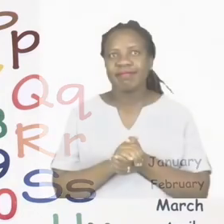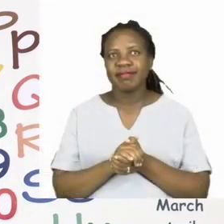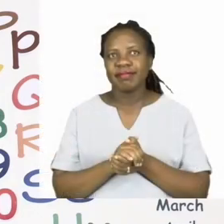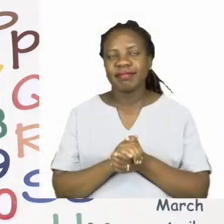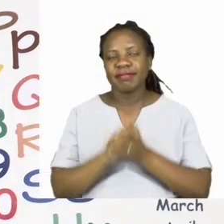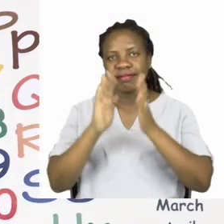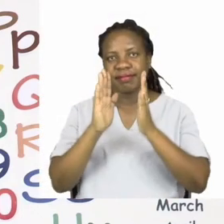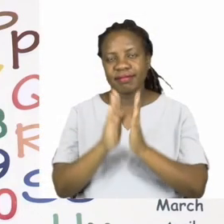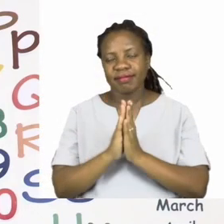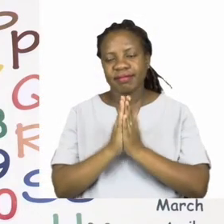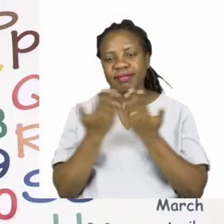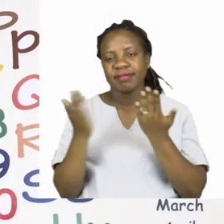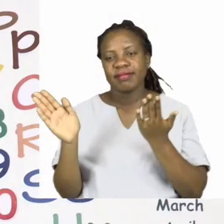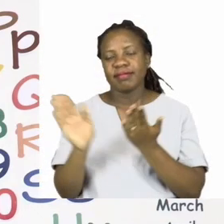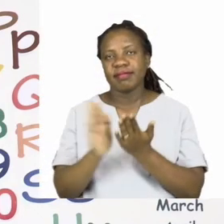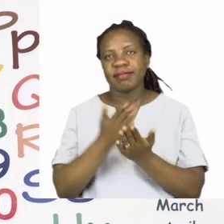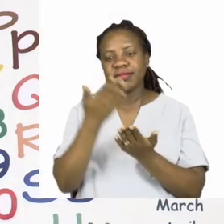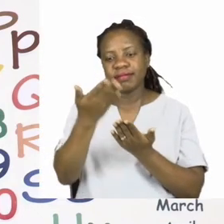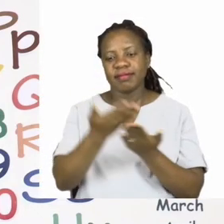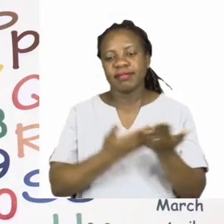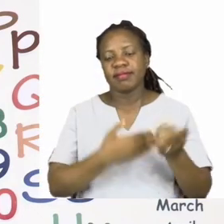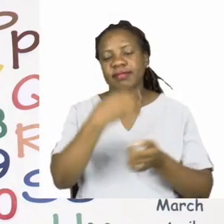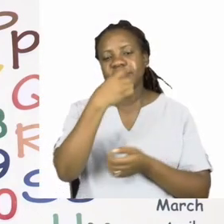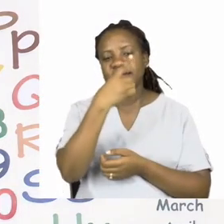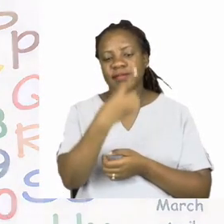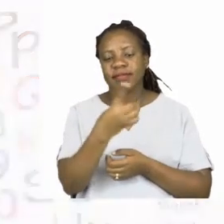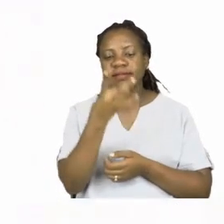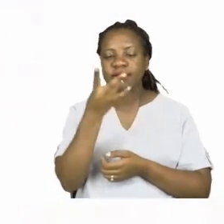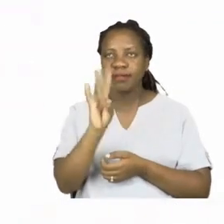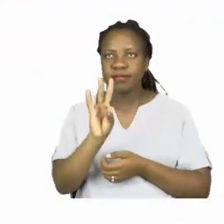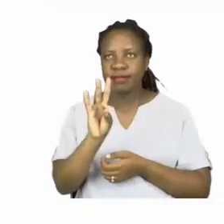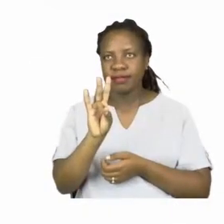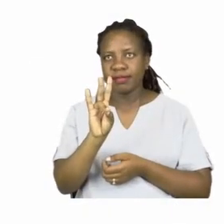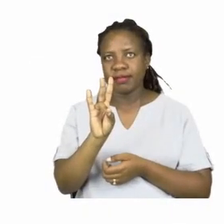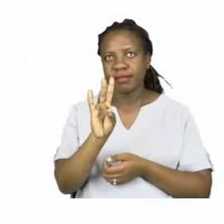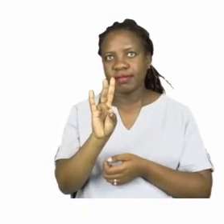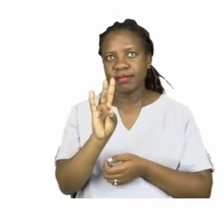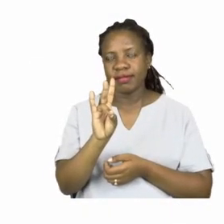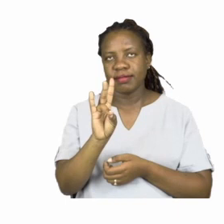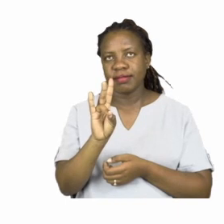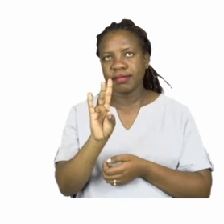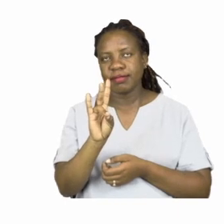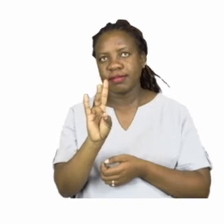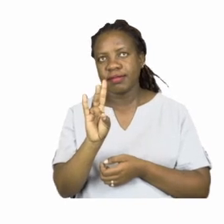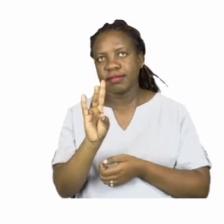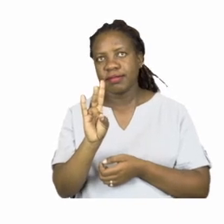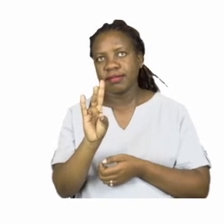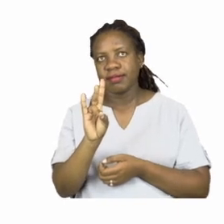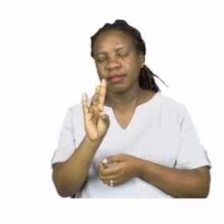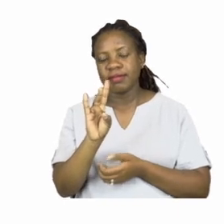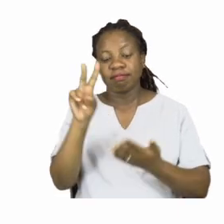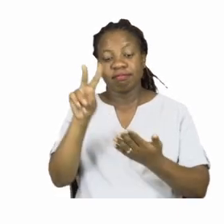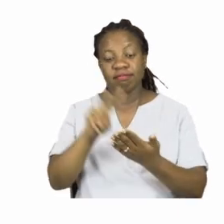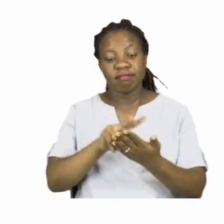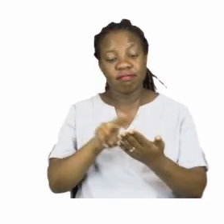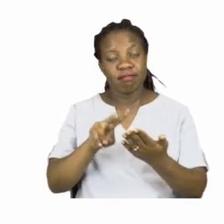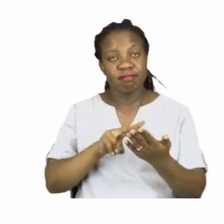Let's begin our lesson, boys and girls, on page 17. On page 17, we are going to be doing a